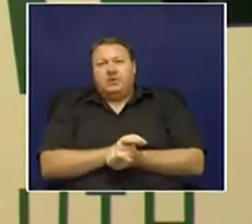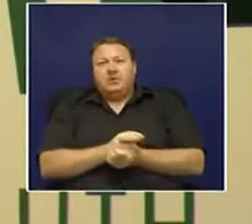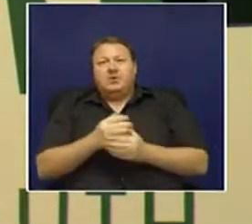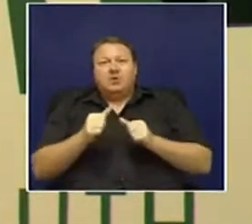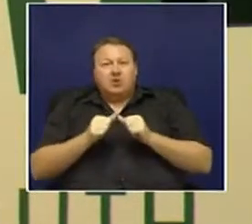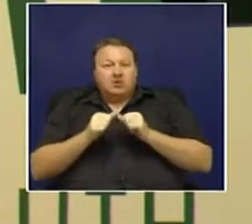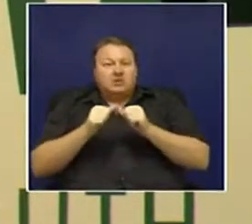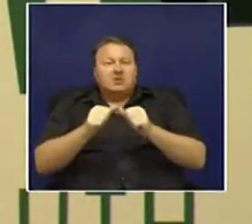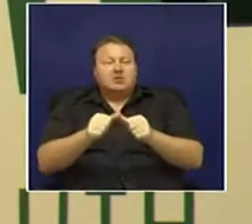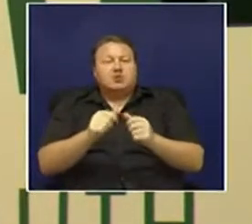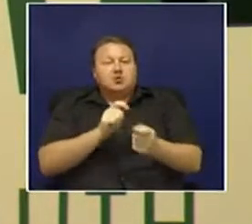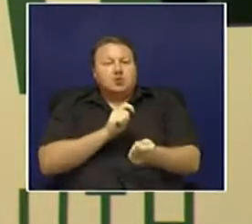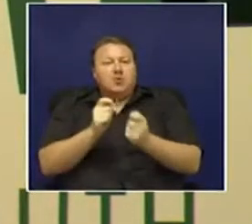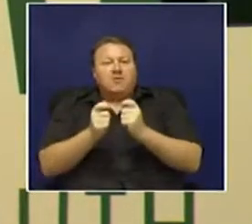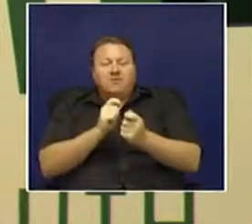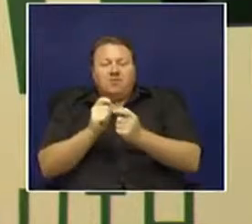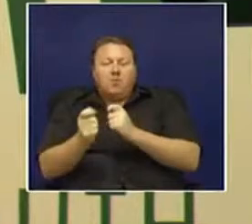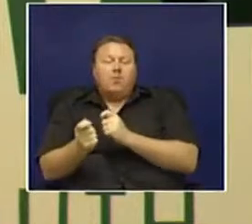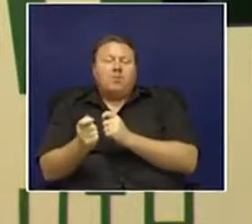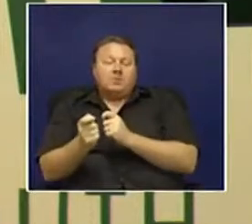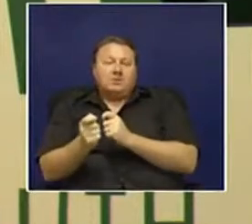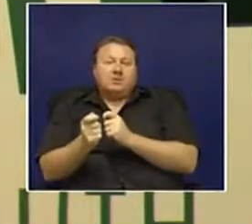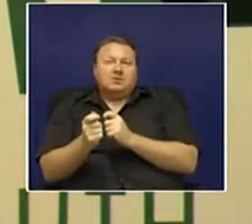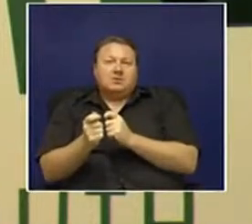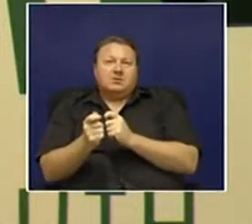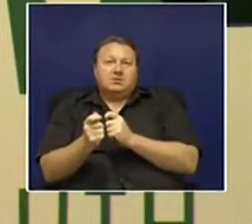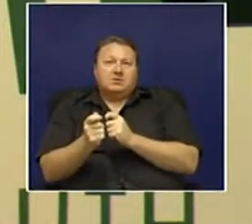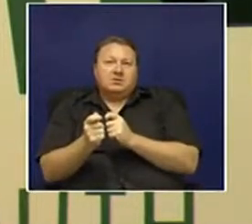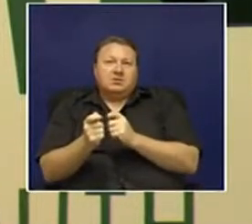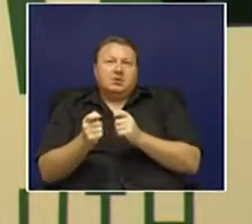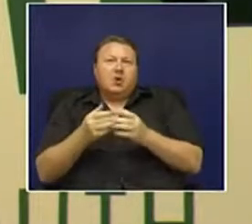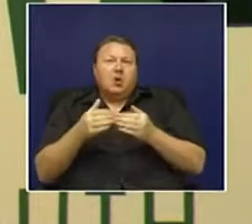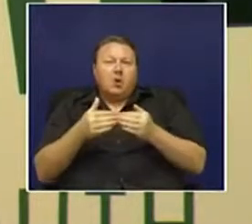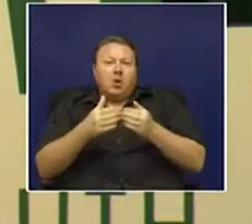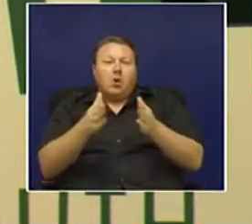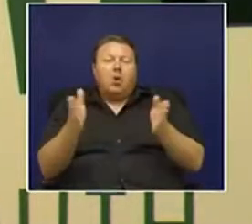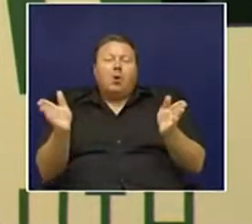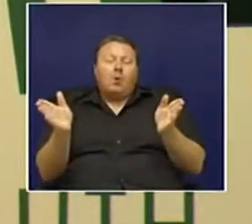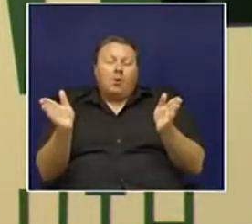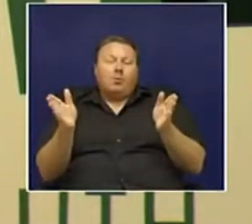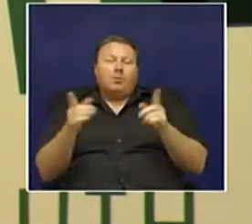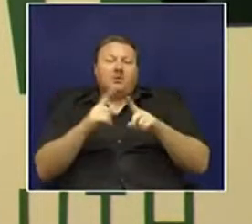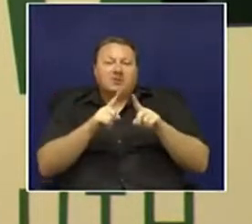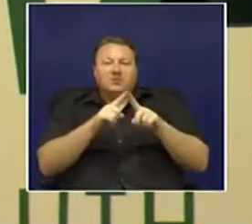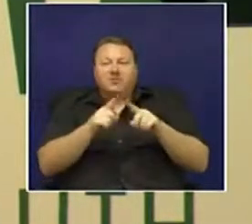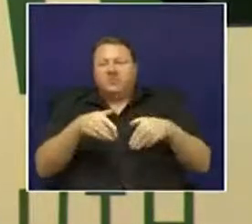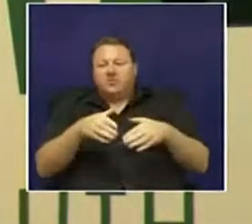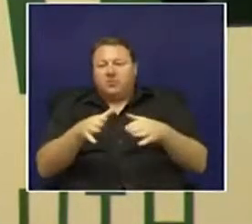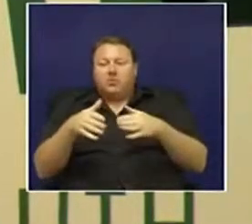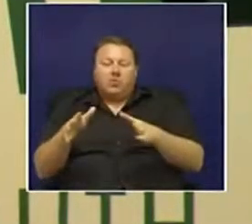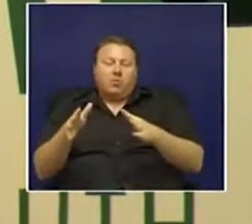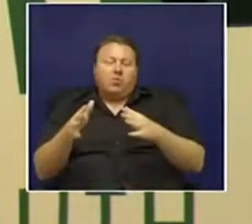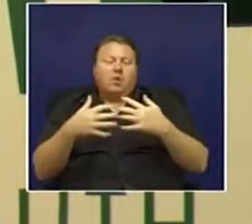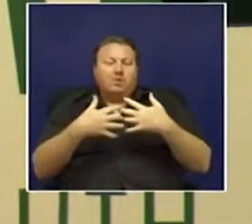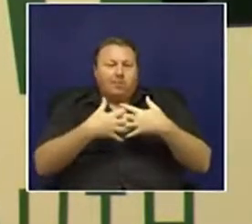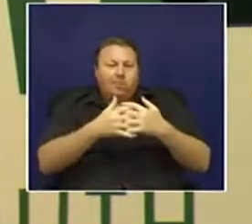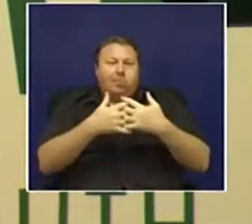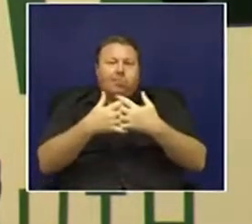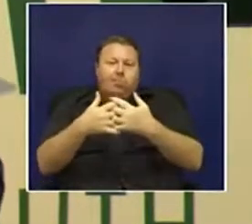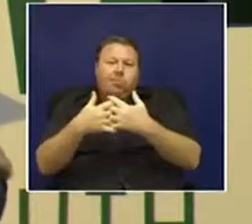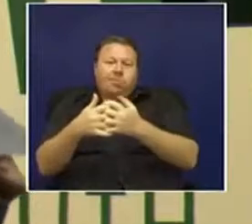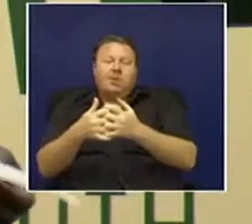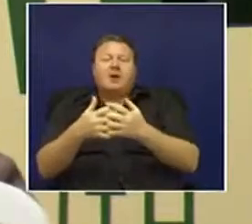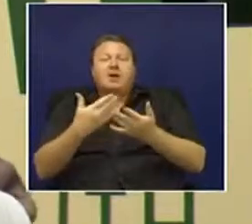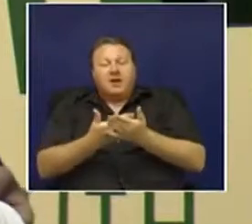to unlock greater private sector participation, enhance spending efficiency, and shorten delivery